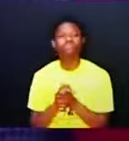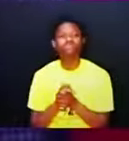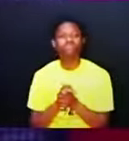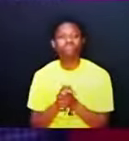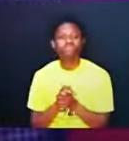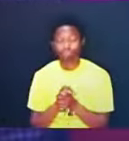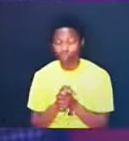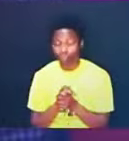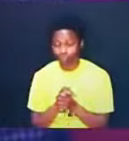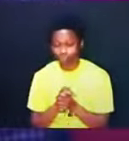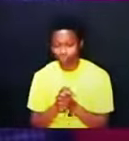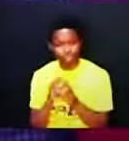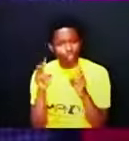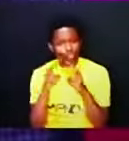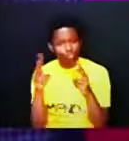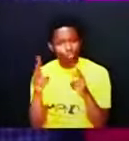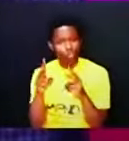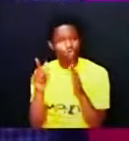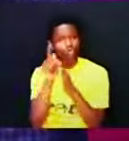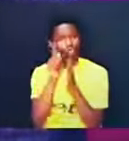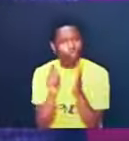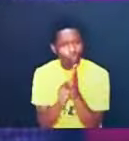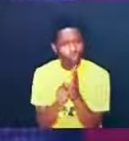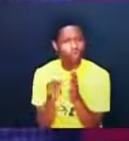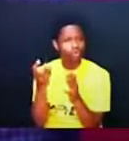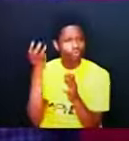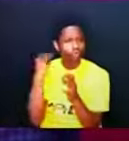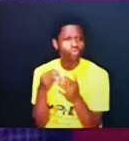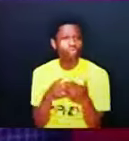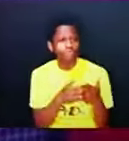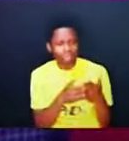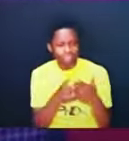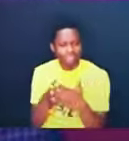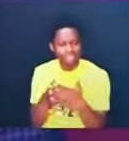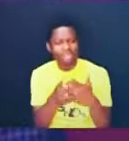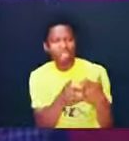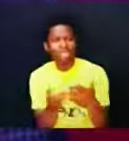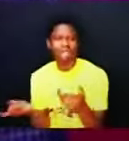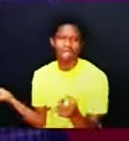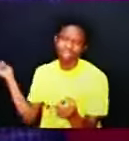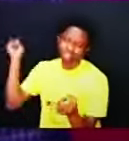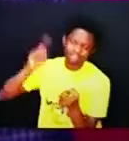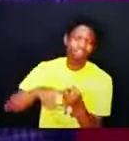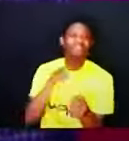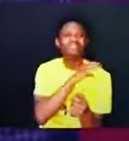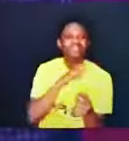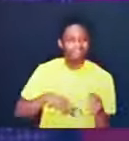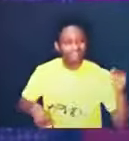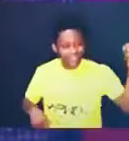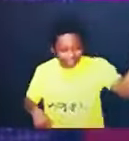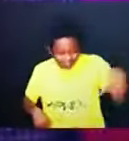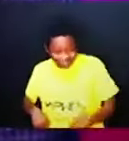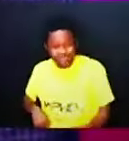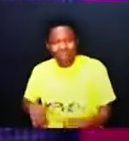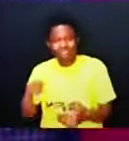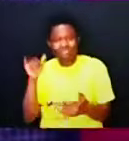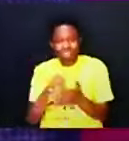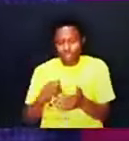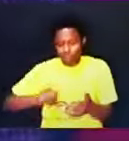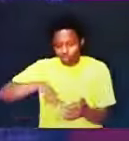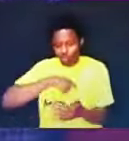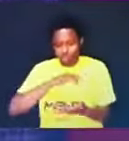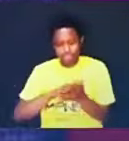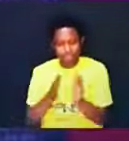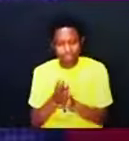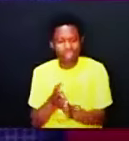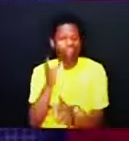So the law was our guardian until Christ came, that we might be justified by faith.